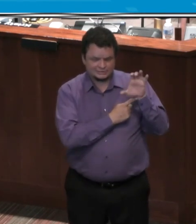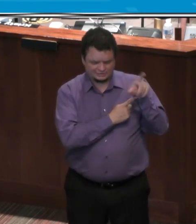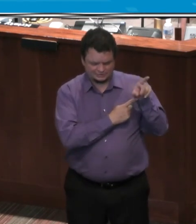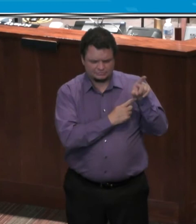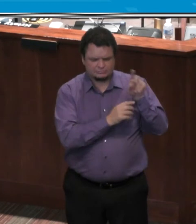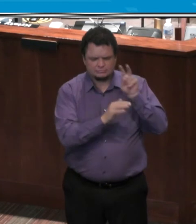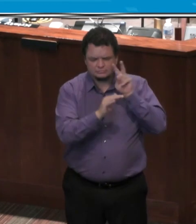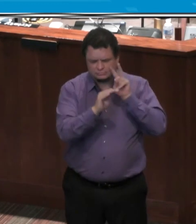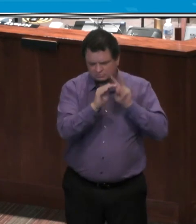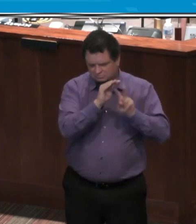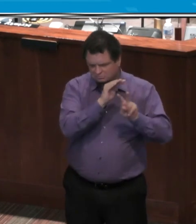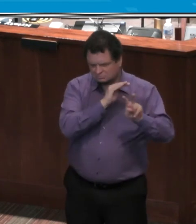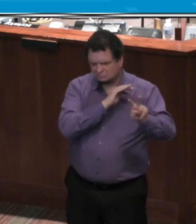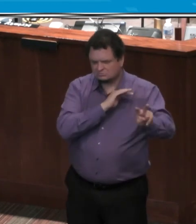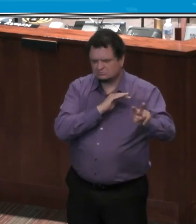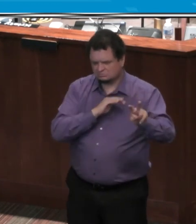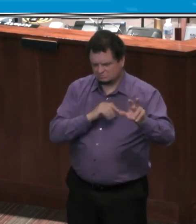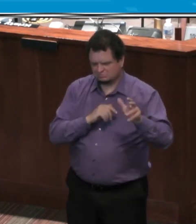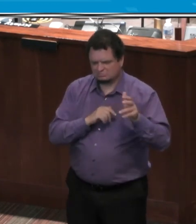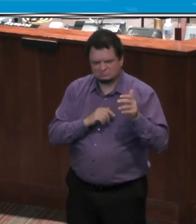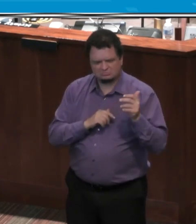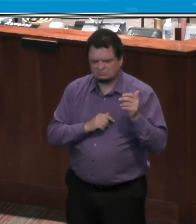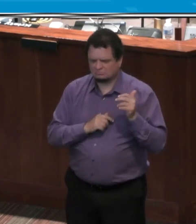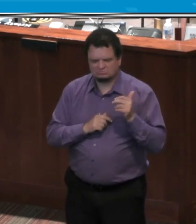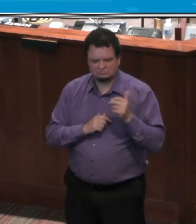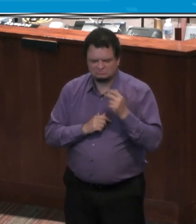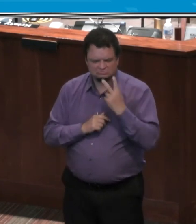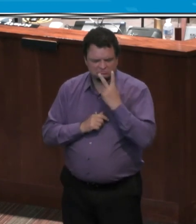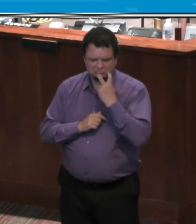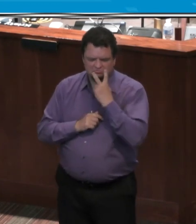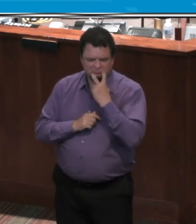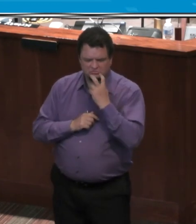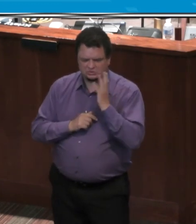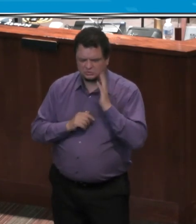people to wait until they have symptoms to get tested.